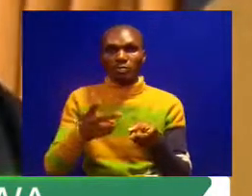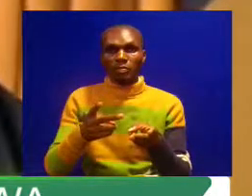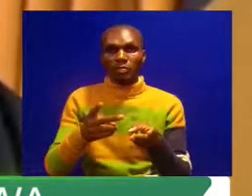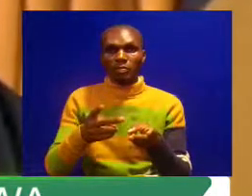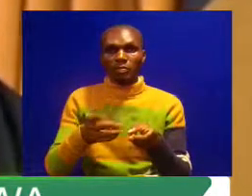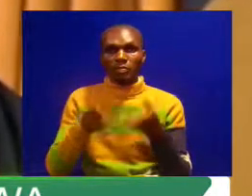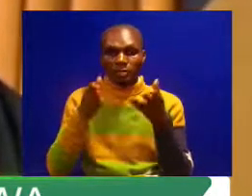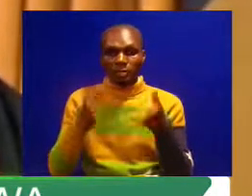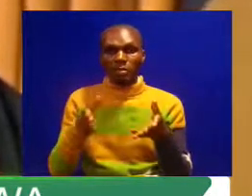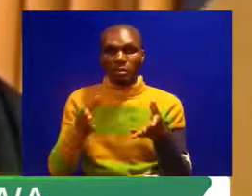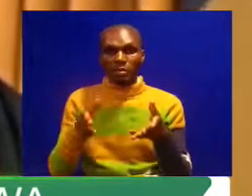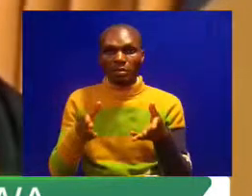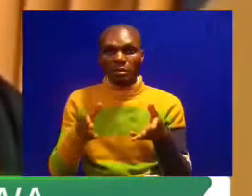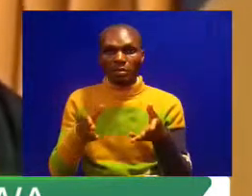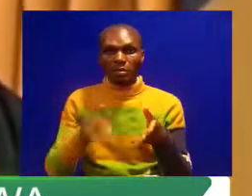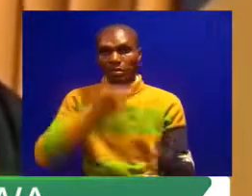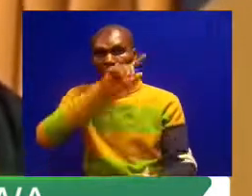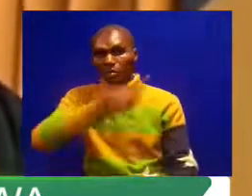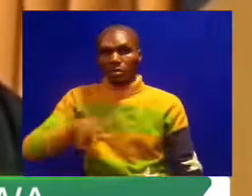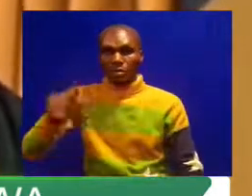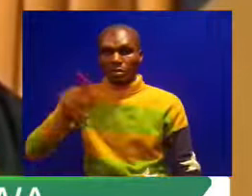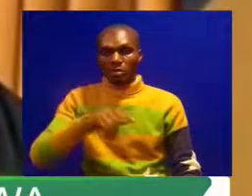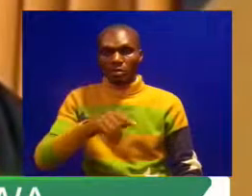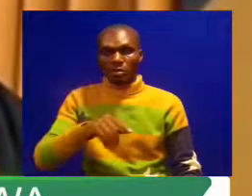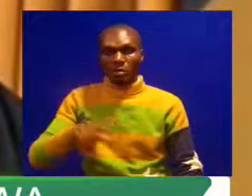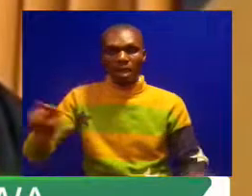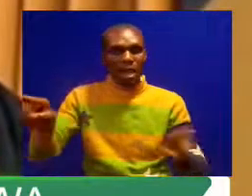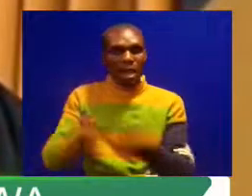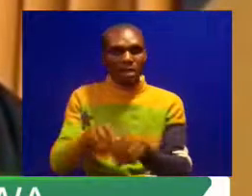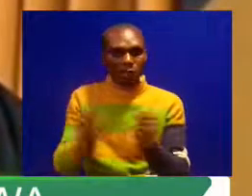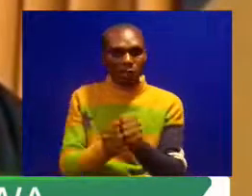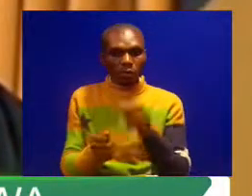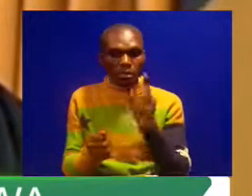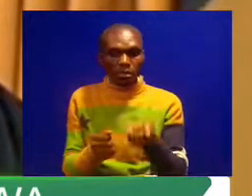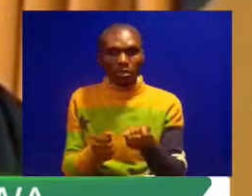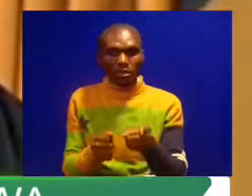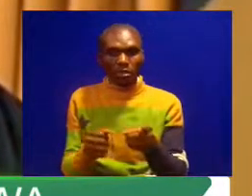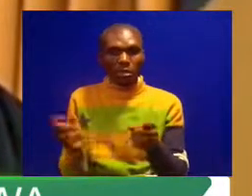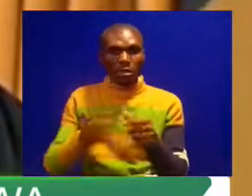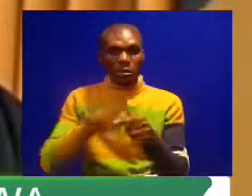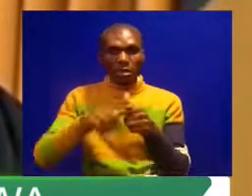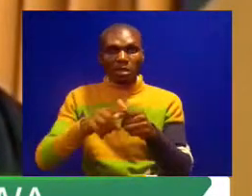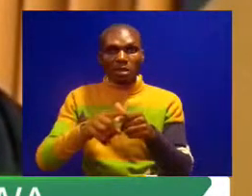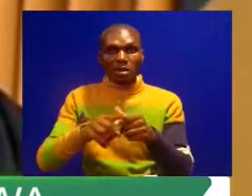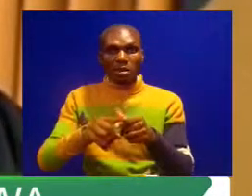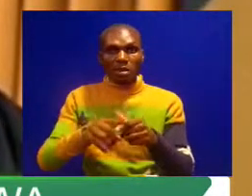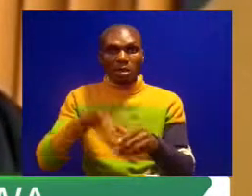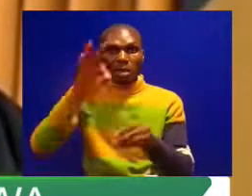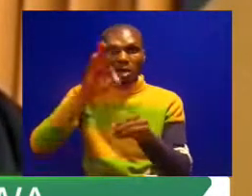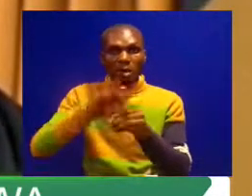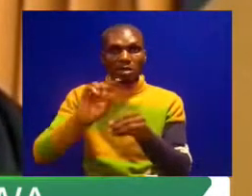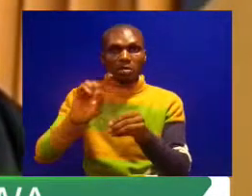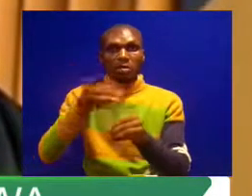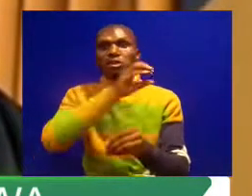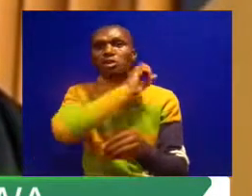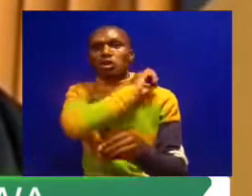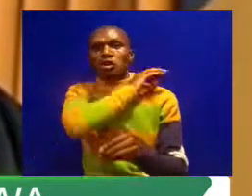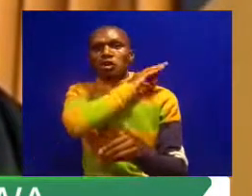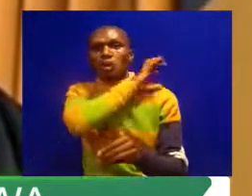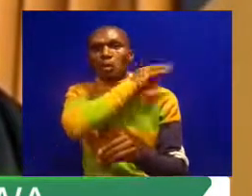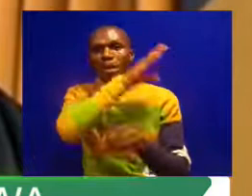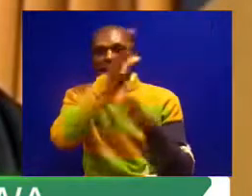2022 are hereby dismissed. As a consequence, we declare the election of the first respondent as president